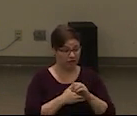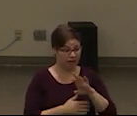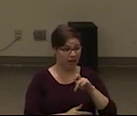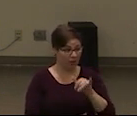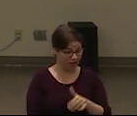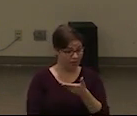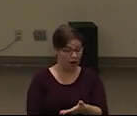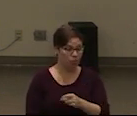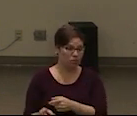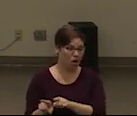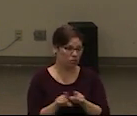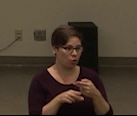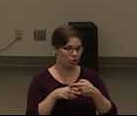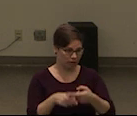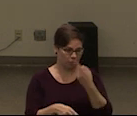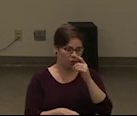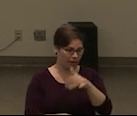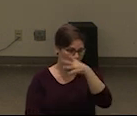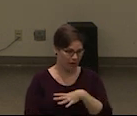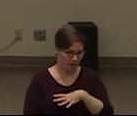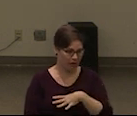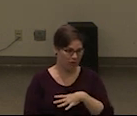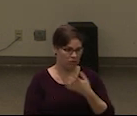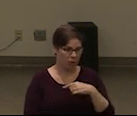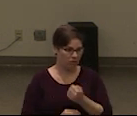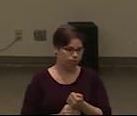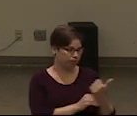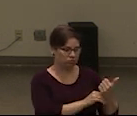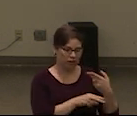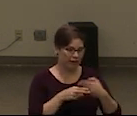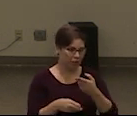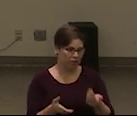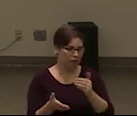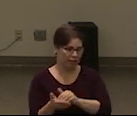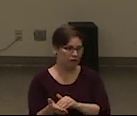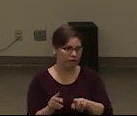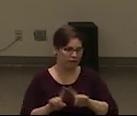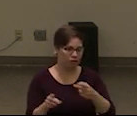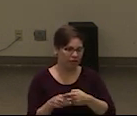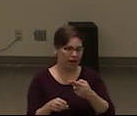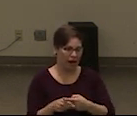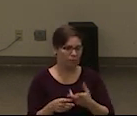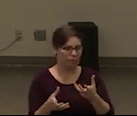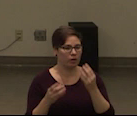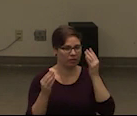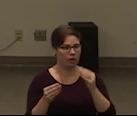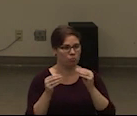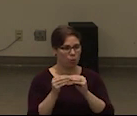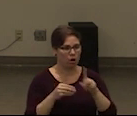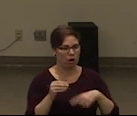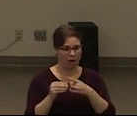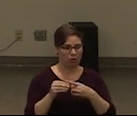Benton Hall, other buildings on our campus just went through a renaming process, and I think it's just important to think around the activist roots that ground our work.